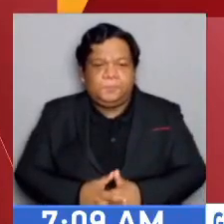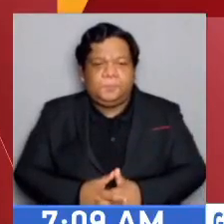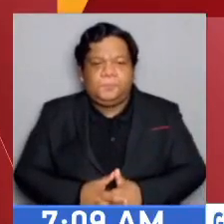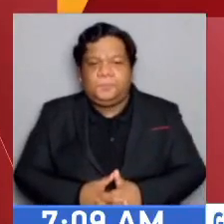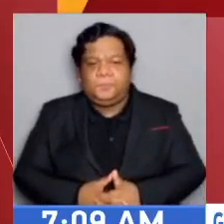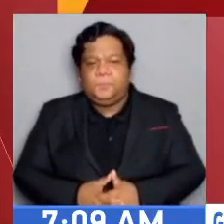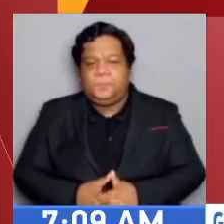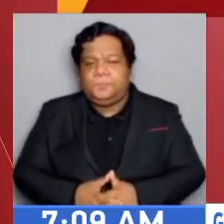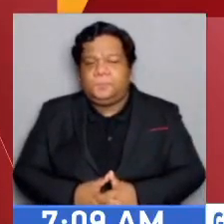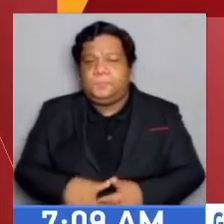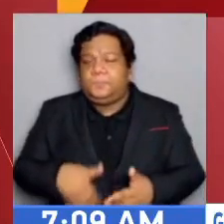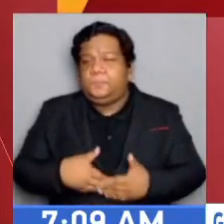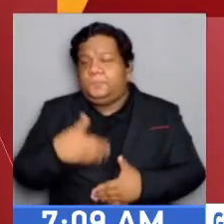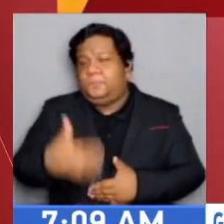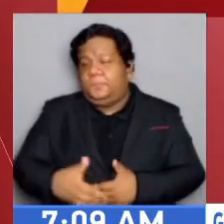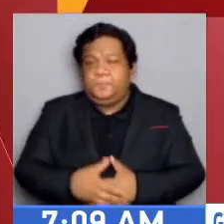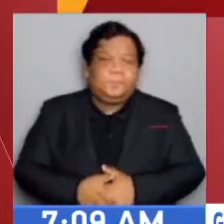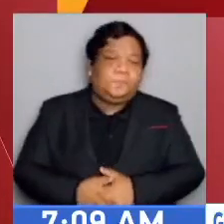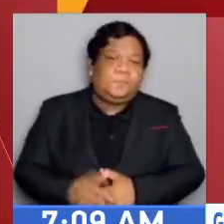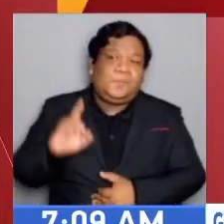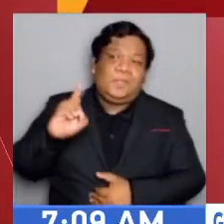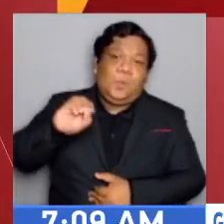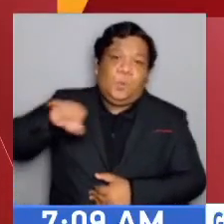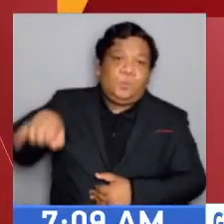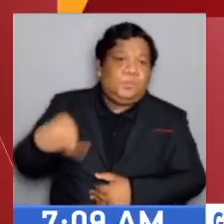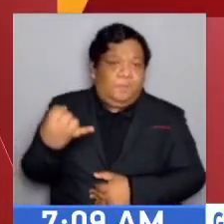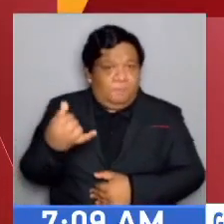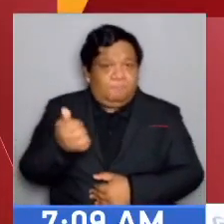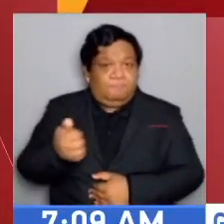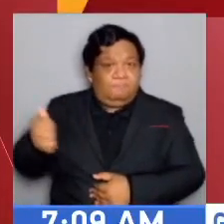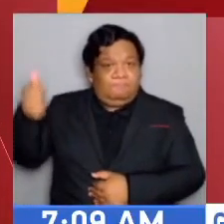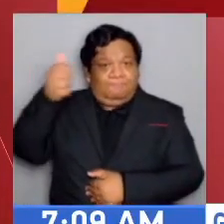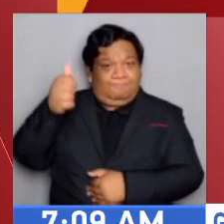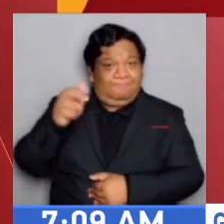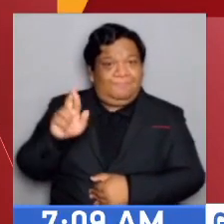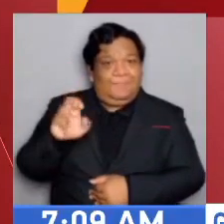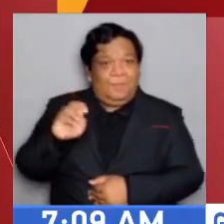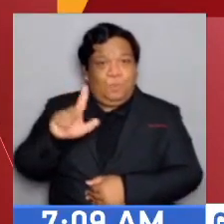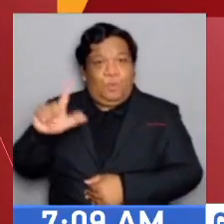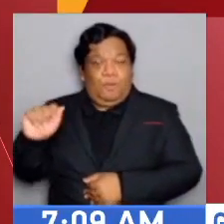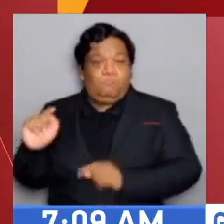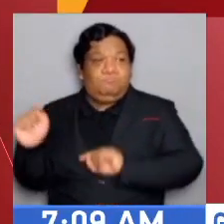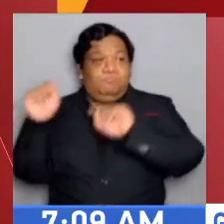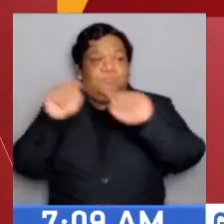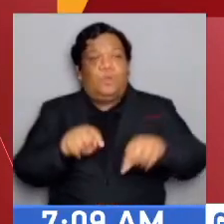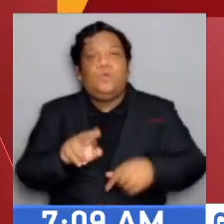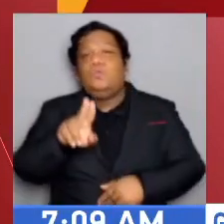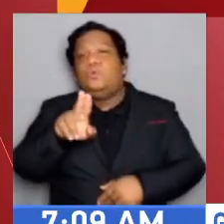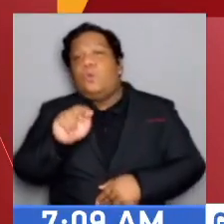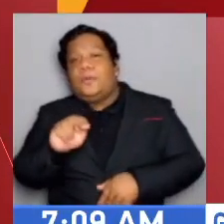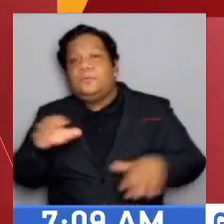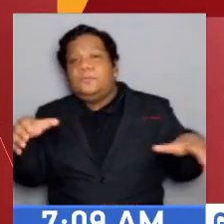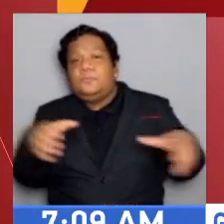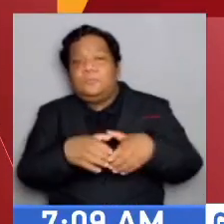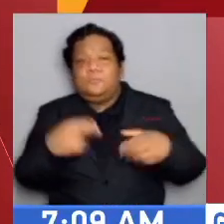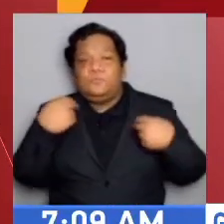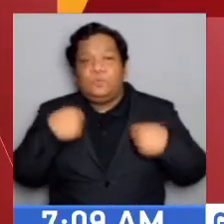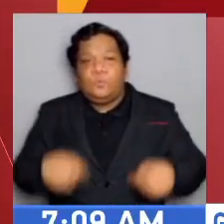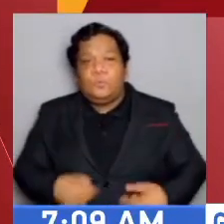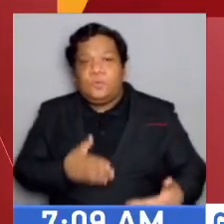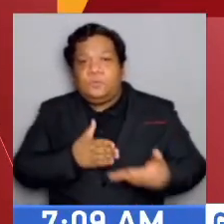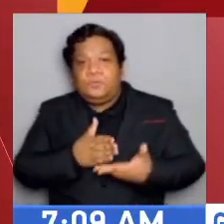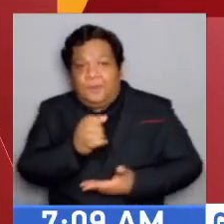Ibinida ni Justice Secretary Jesus Crispin Rermulla sa Universal Periodic Review ng United Nations Human Rights Council sa Geneva,